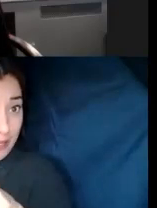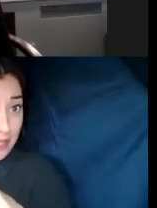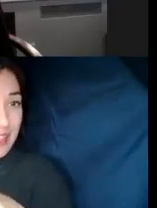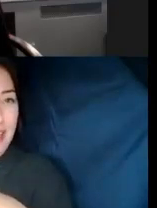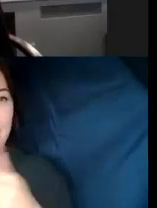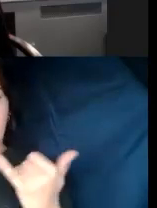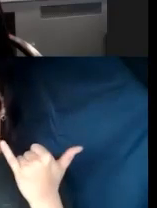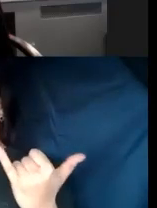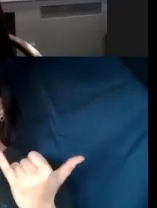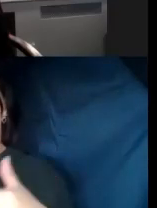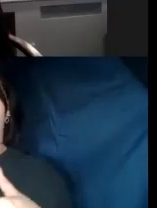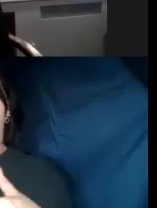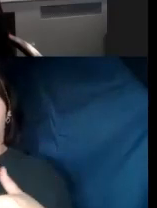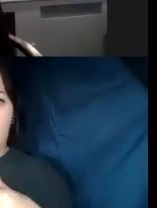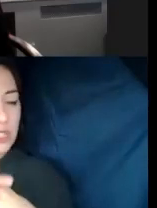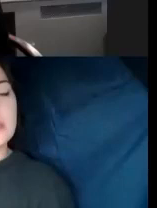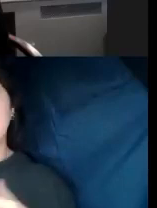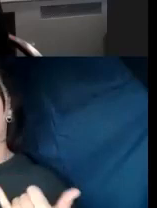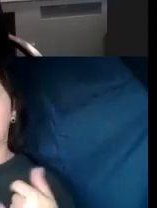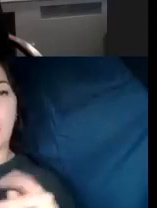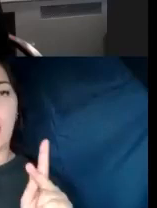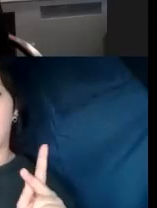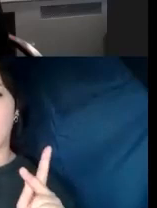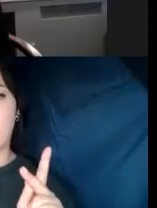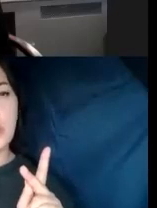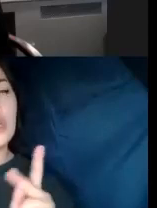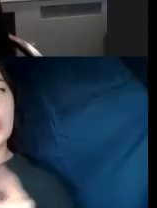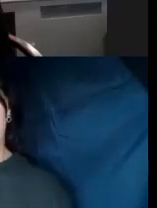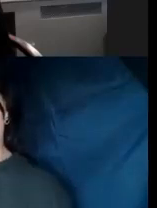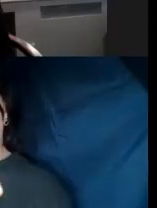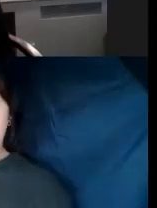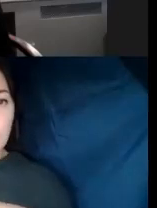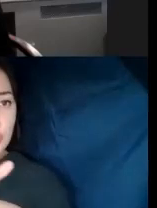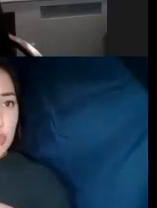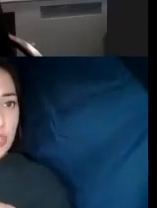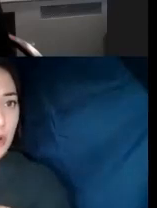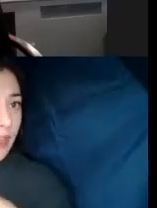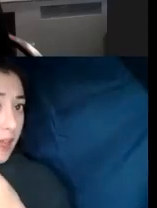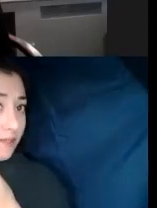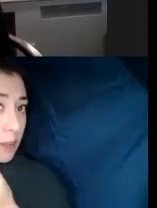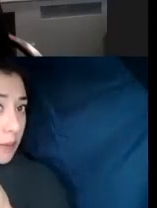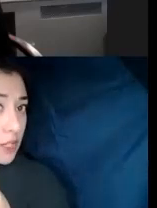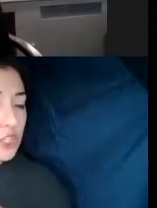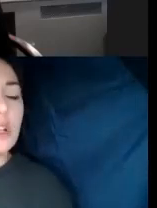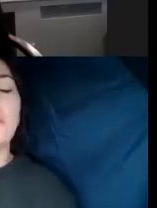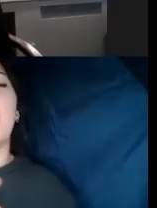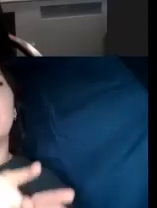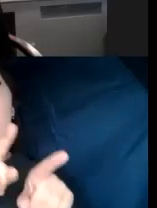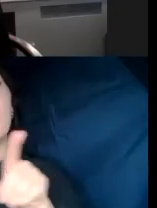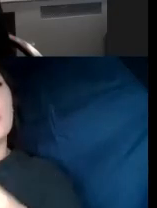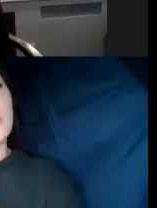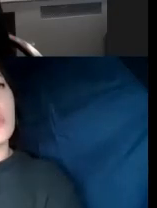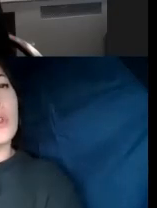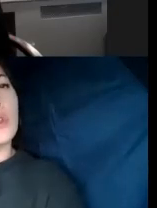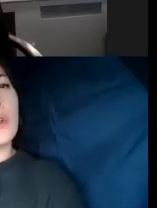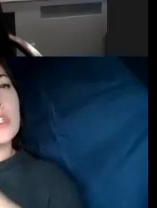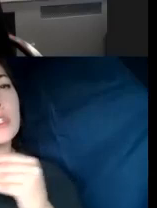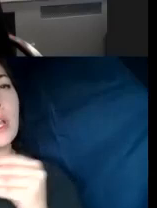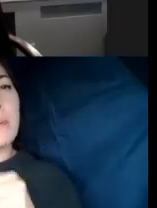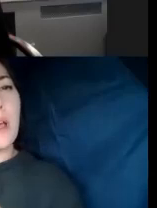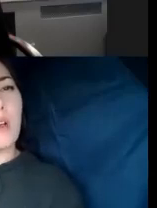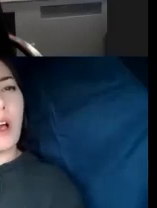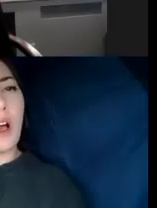election that it's not allowed. So those were things I thought I would share. But I did have a question about the AutoMark machines.